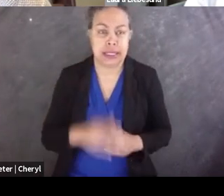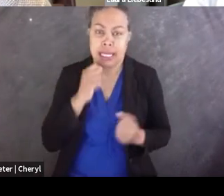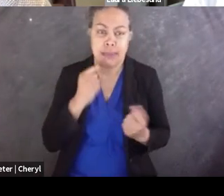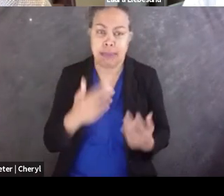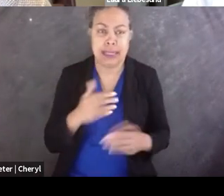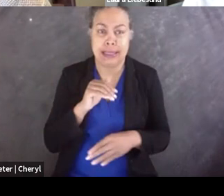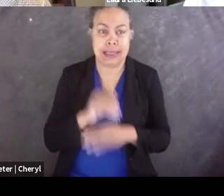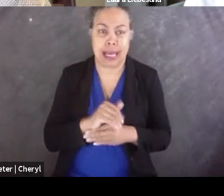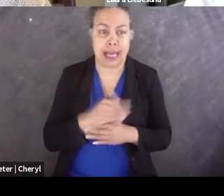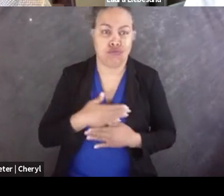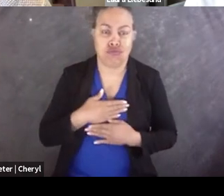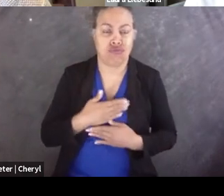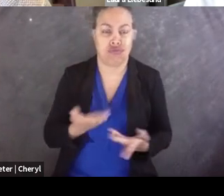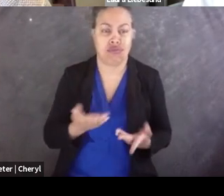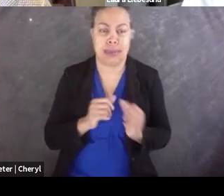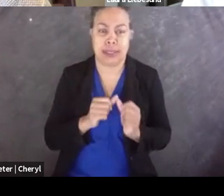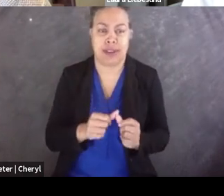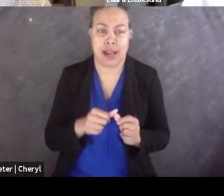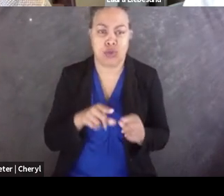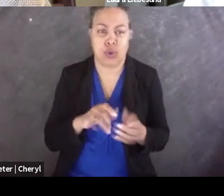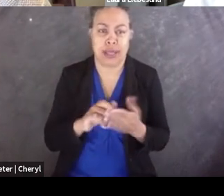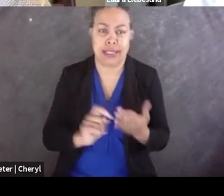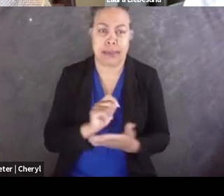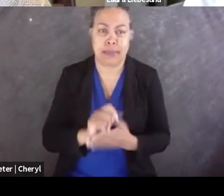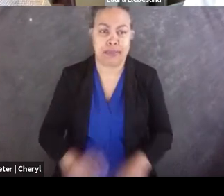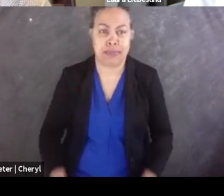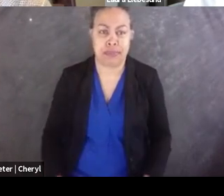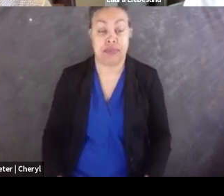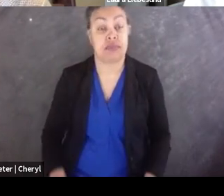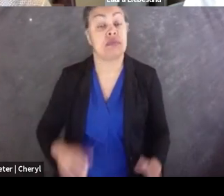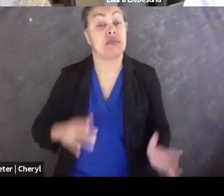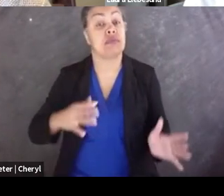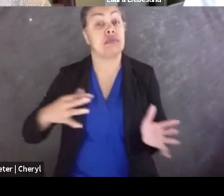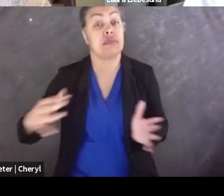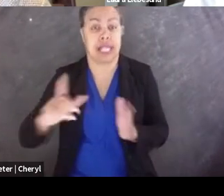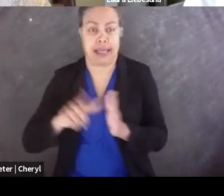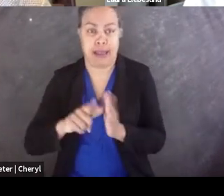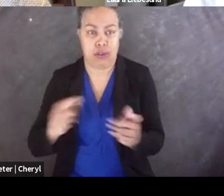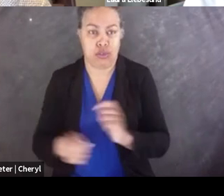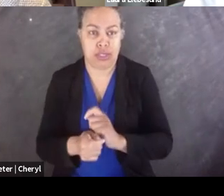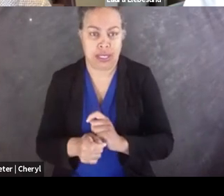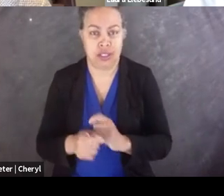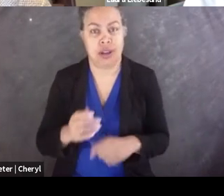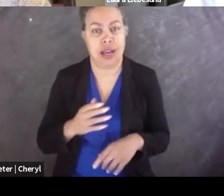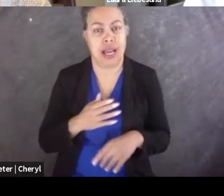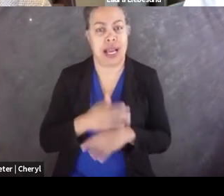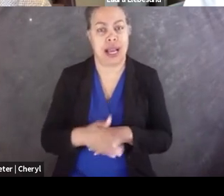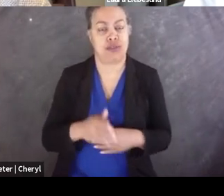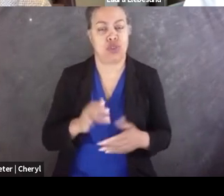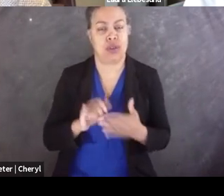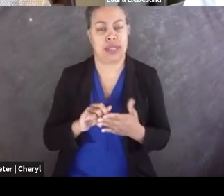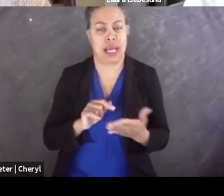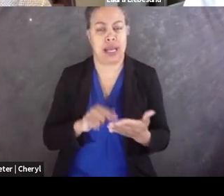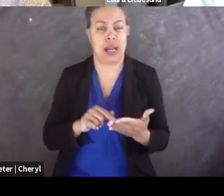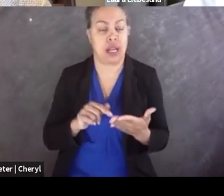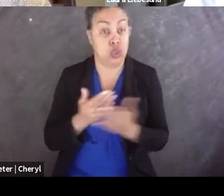nightclubs managed to survive over the decades. But that all changed after the city decided to build the new